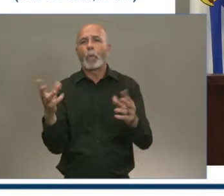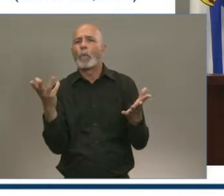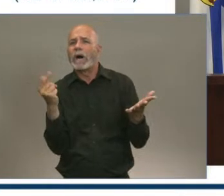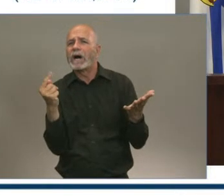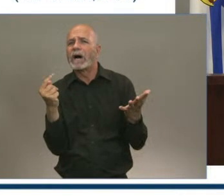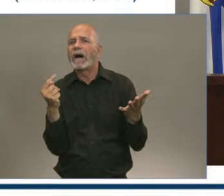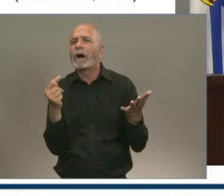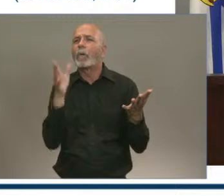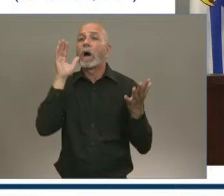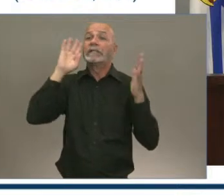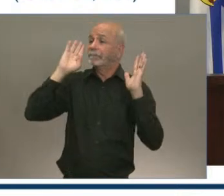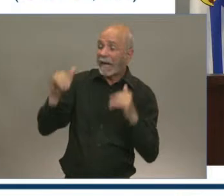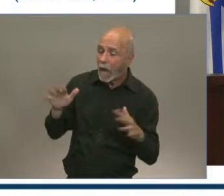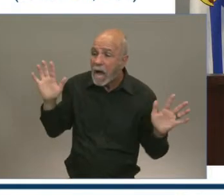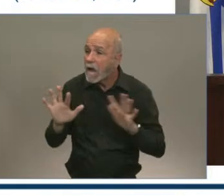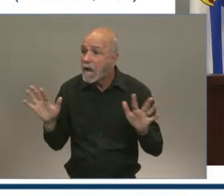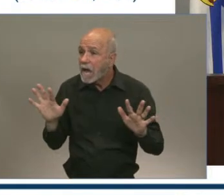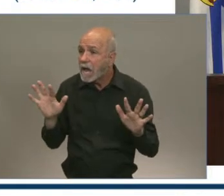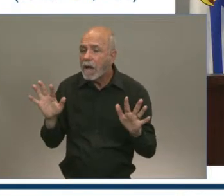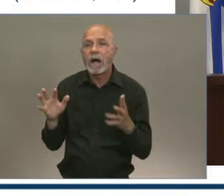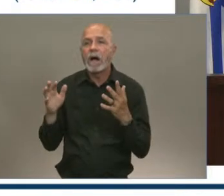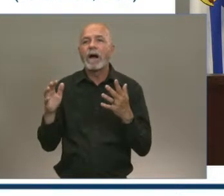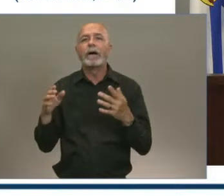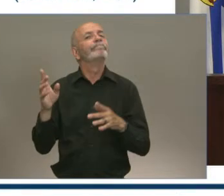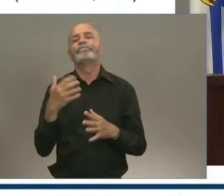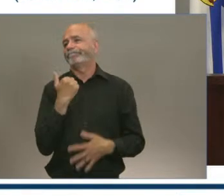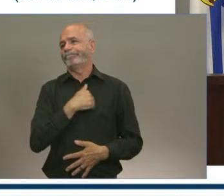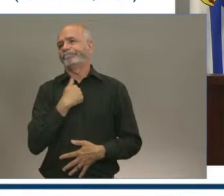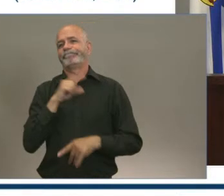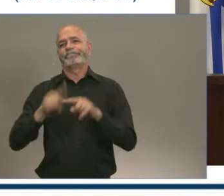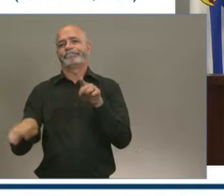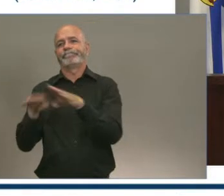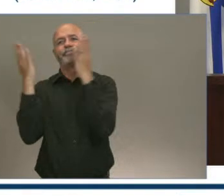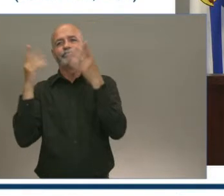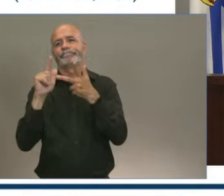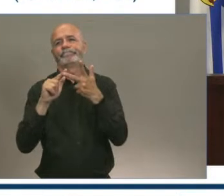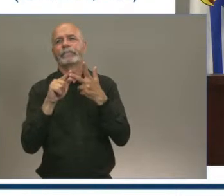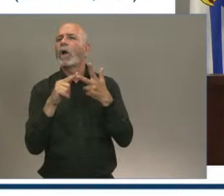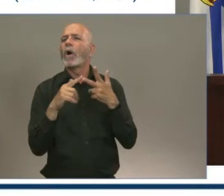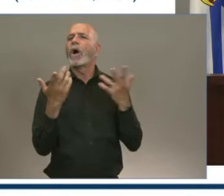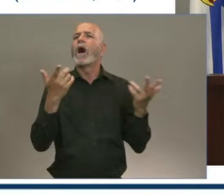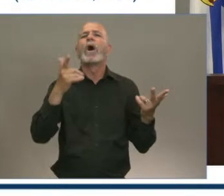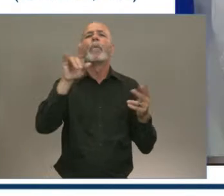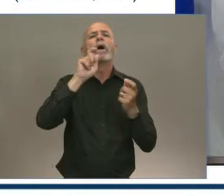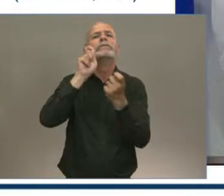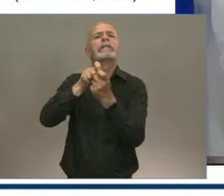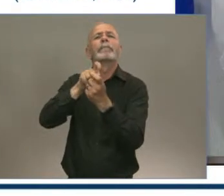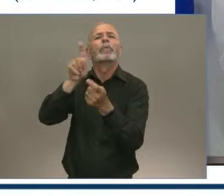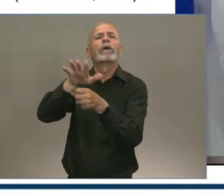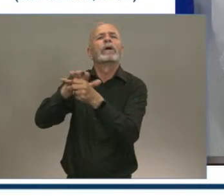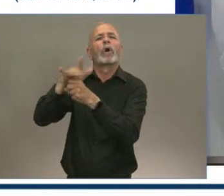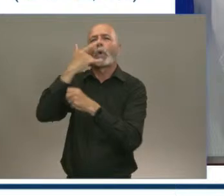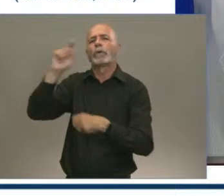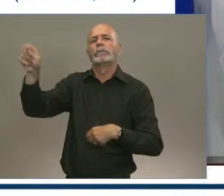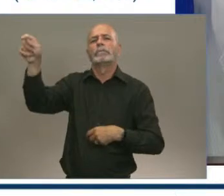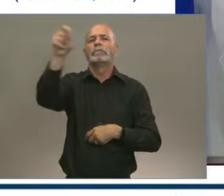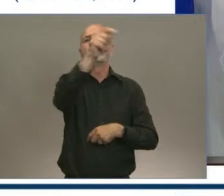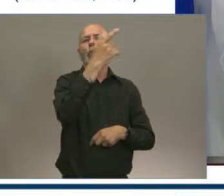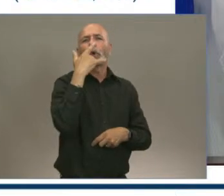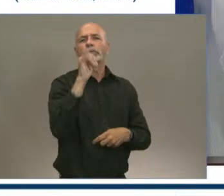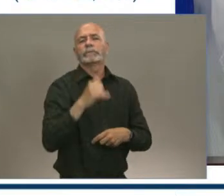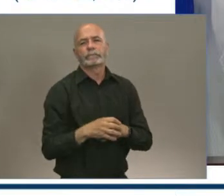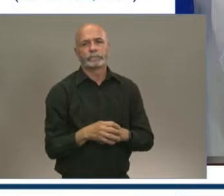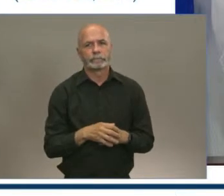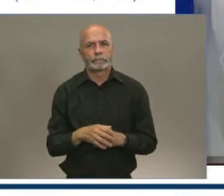could trigger us not to hit phase 2 on time? Thanks for that. You must have went to high school with